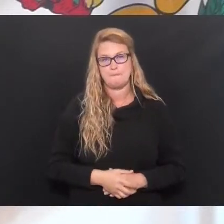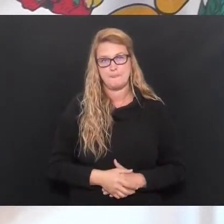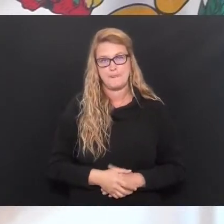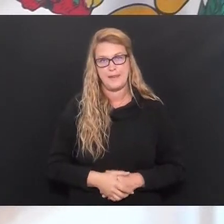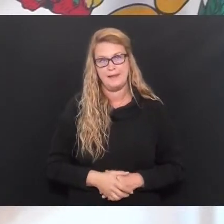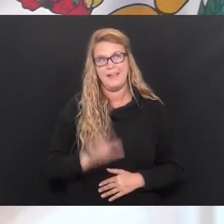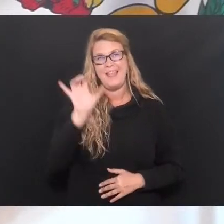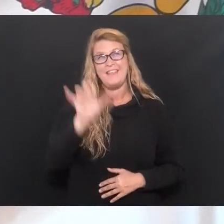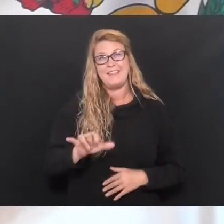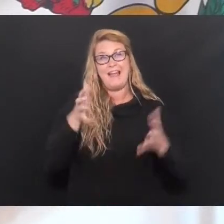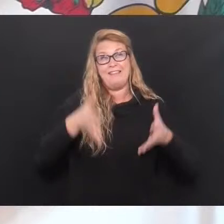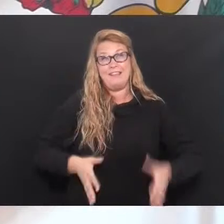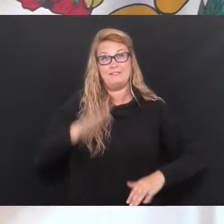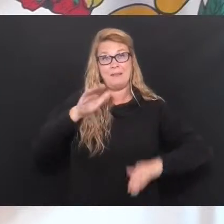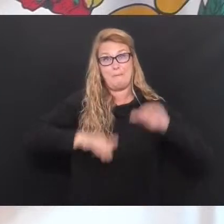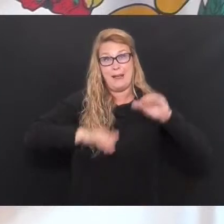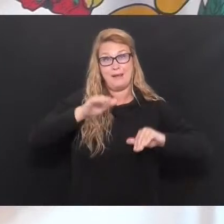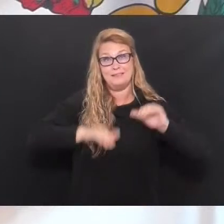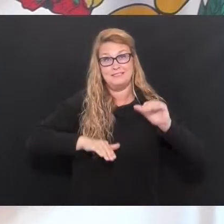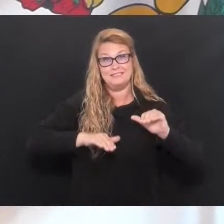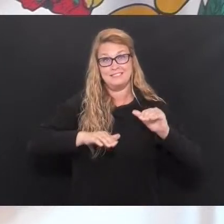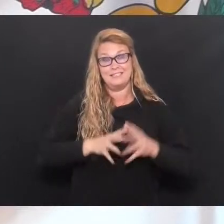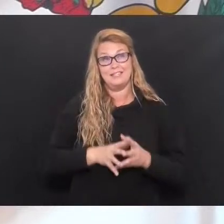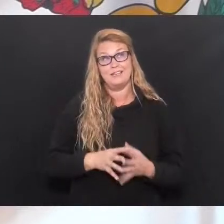a balance of,